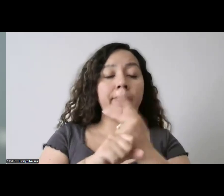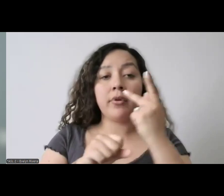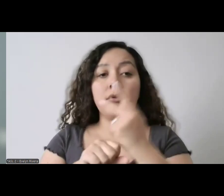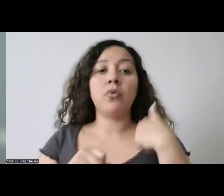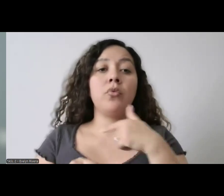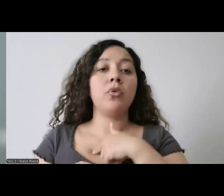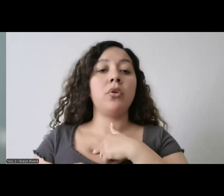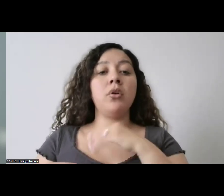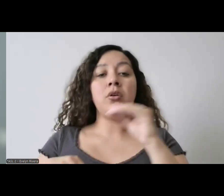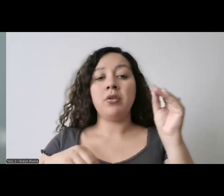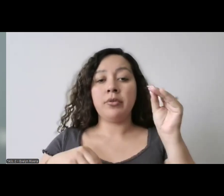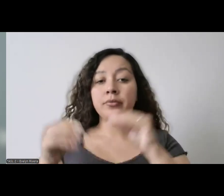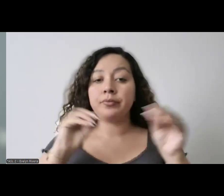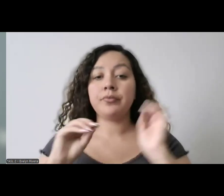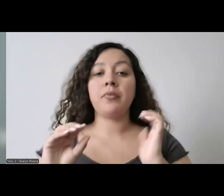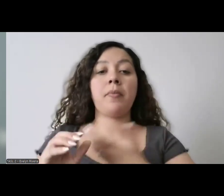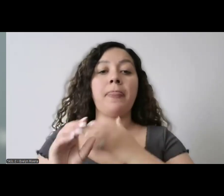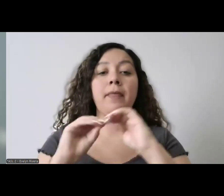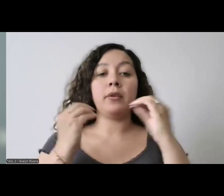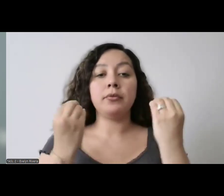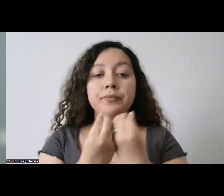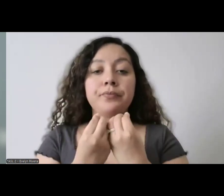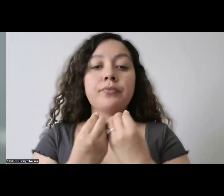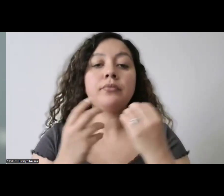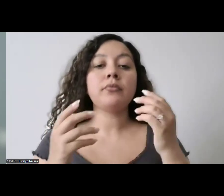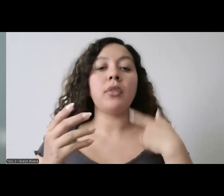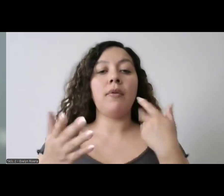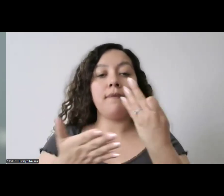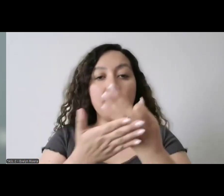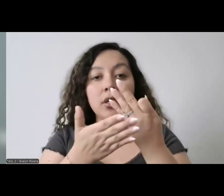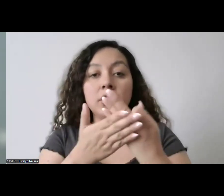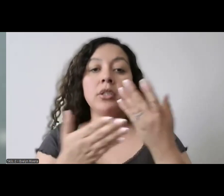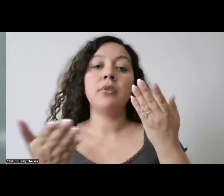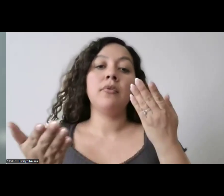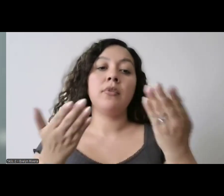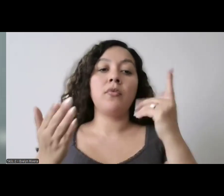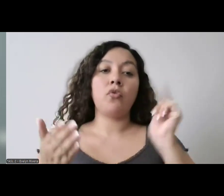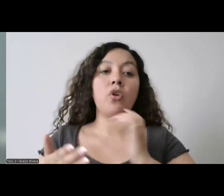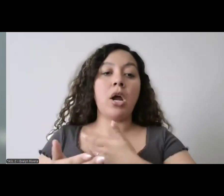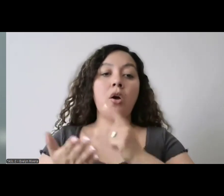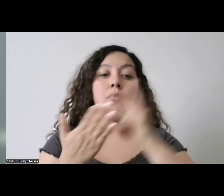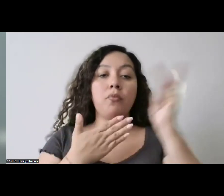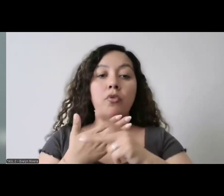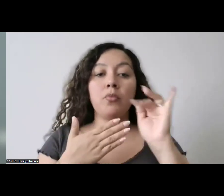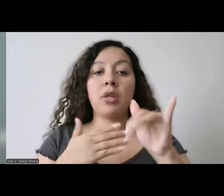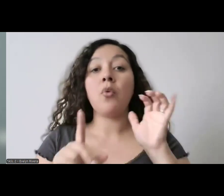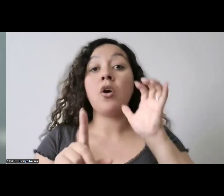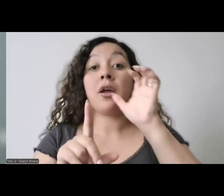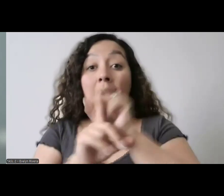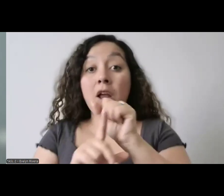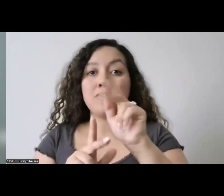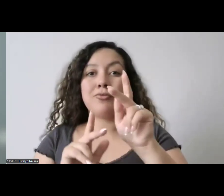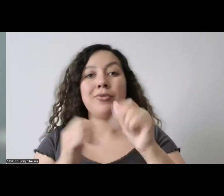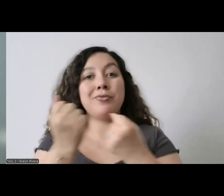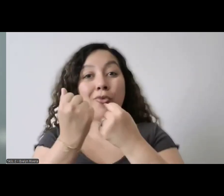community-based organizations the funding services for the funding for the programs that used to maybe catch those people as they were falling through those